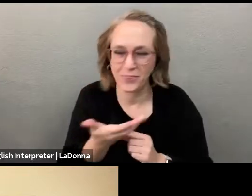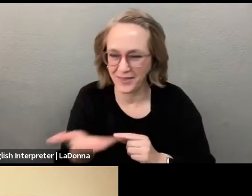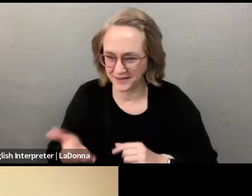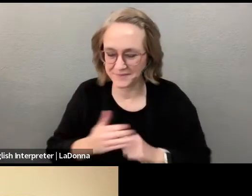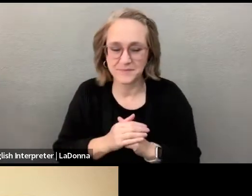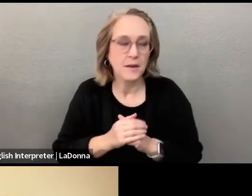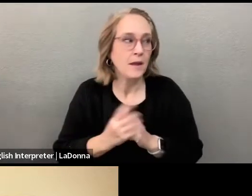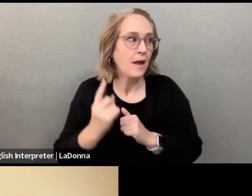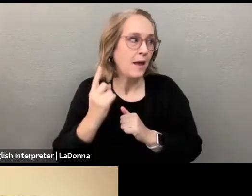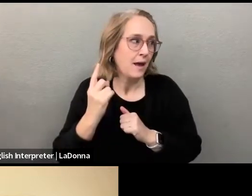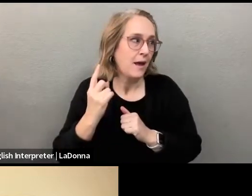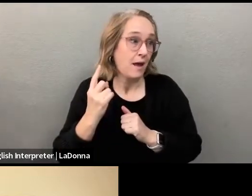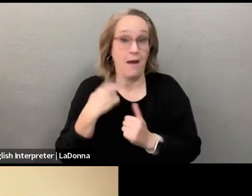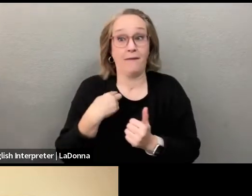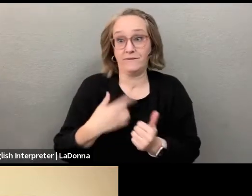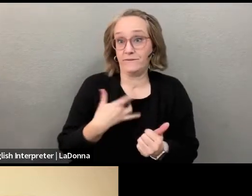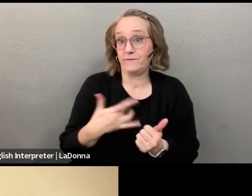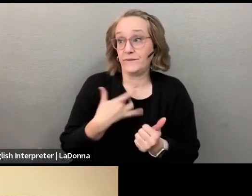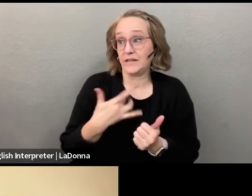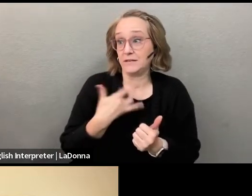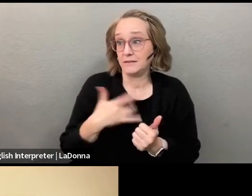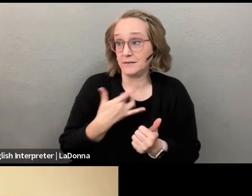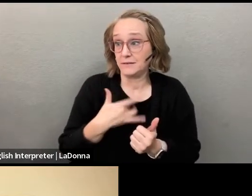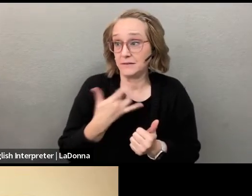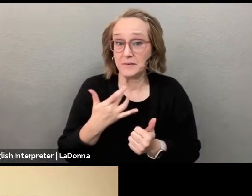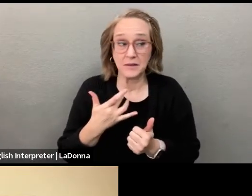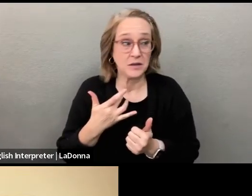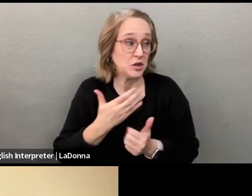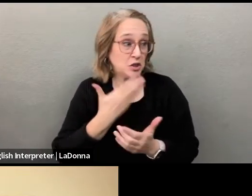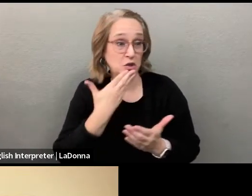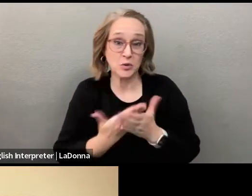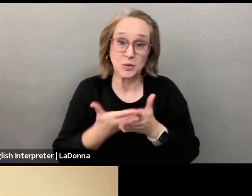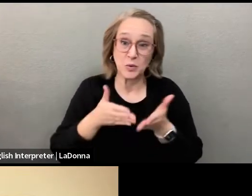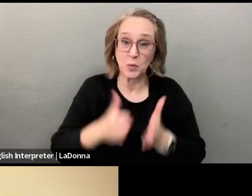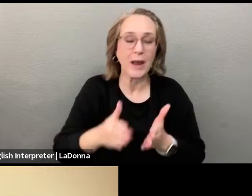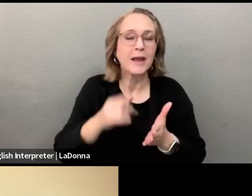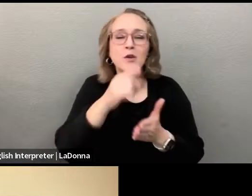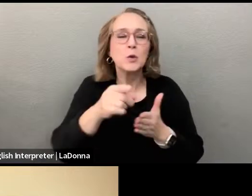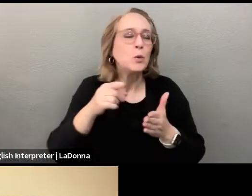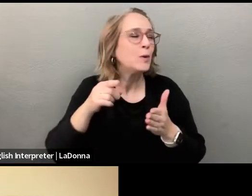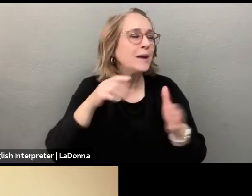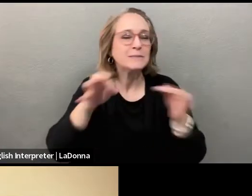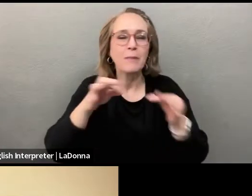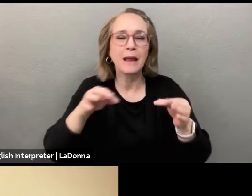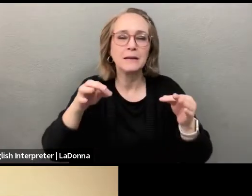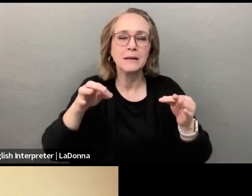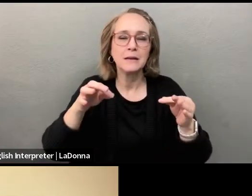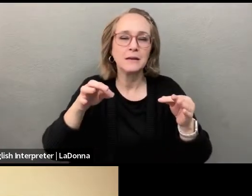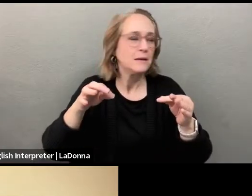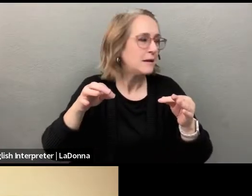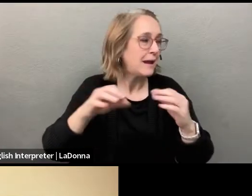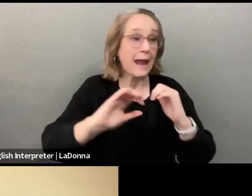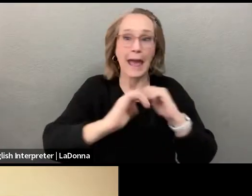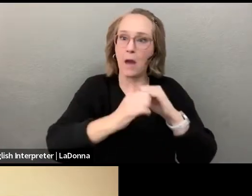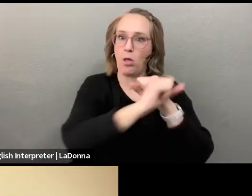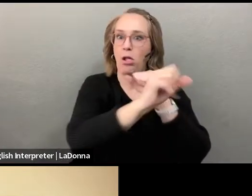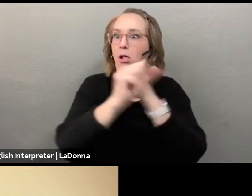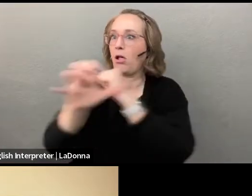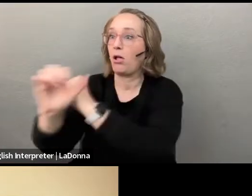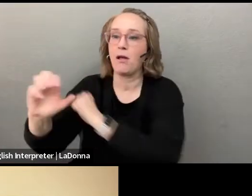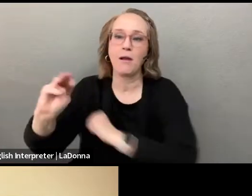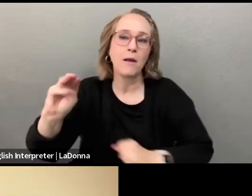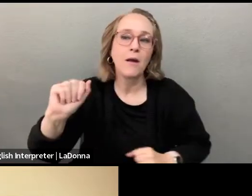a big maybe way to, if you talked about marketing. So I know more and more I'm being invited